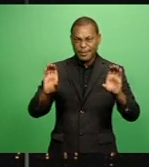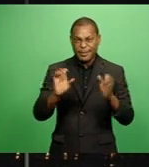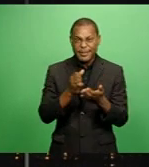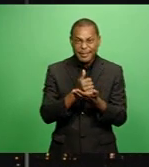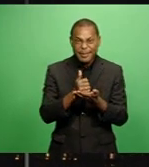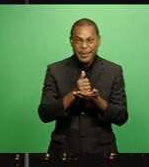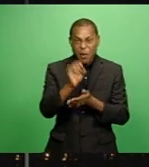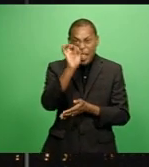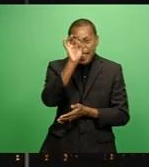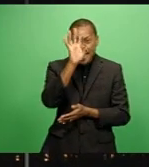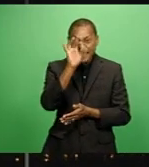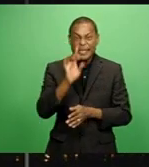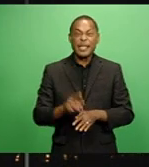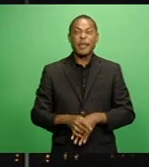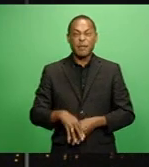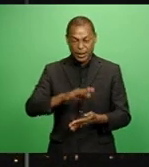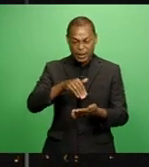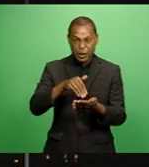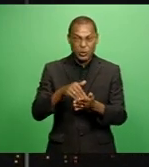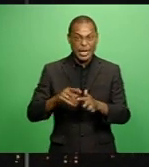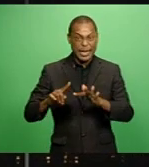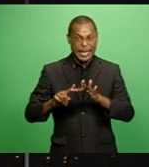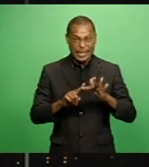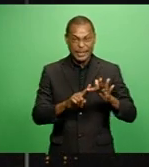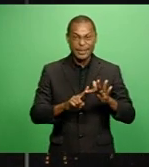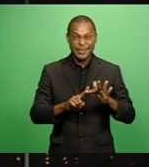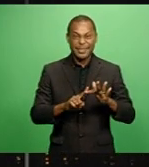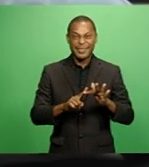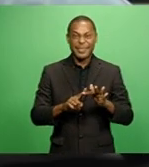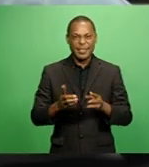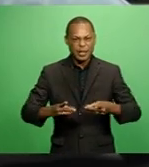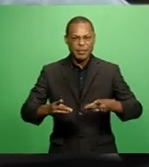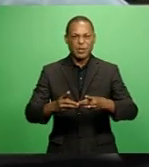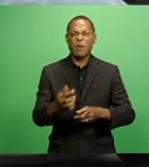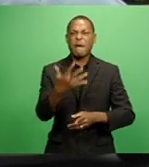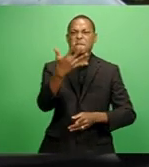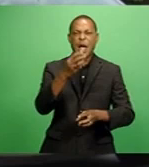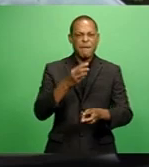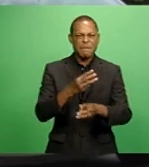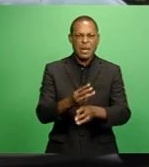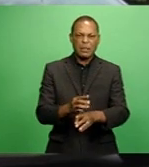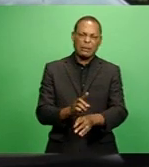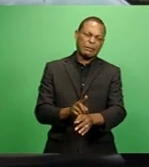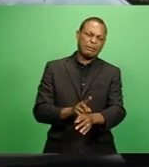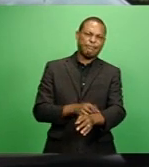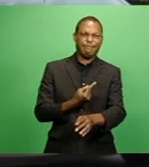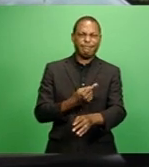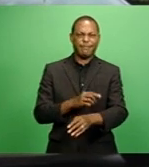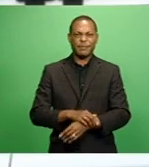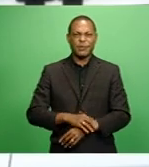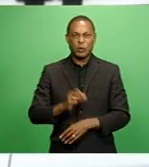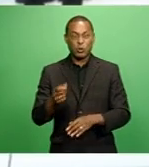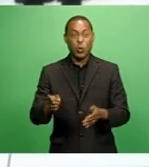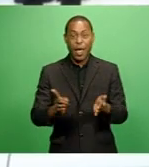Central and Eastern Divisions has been delayed for over 5 months. Land Transport Authority Chief Executive Samuel Simpson